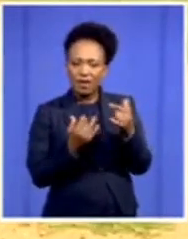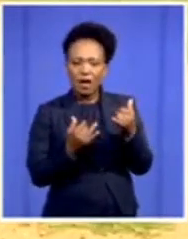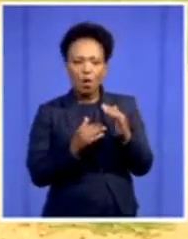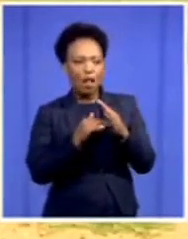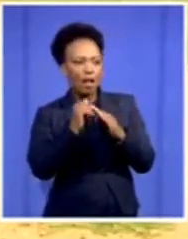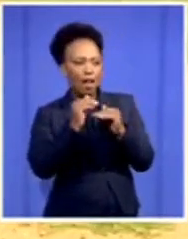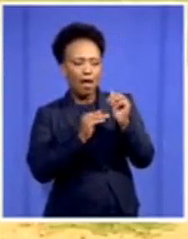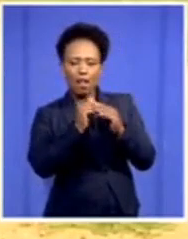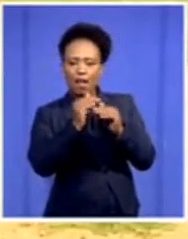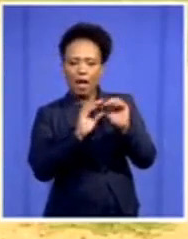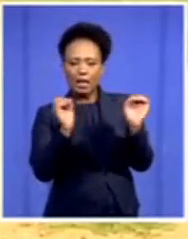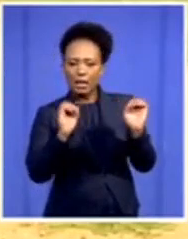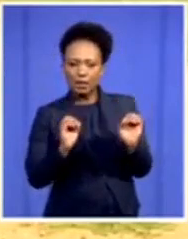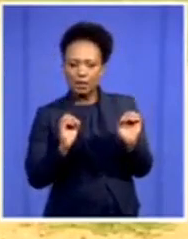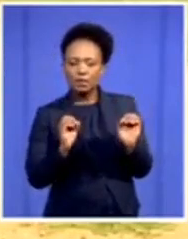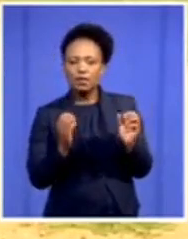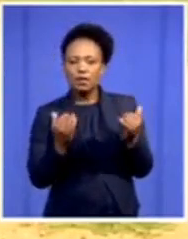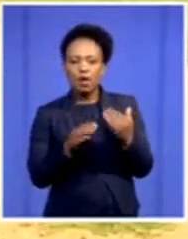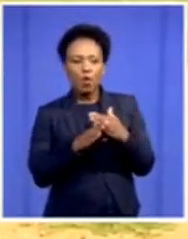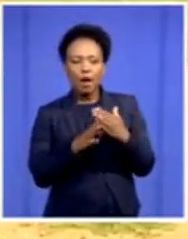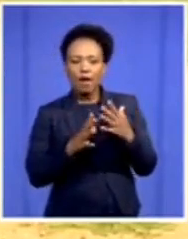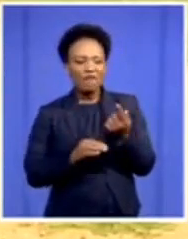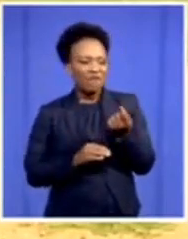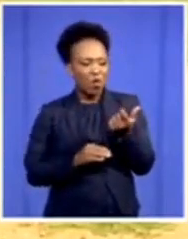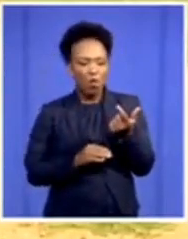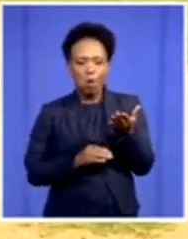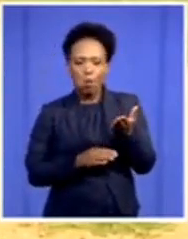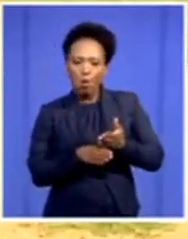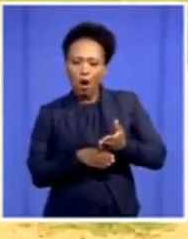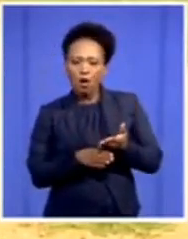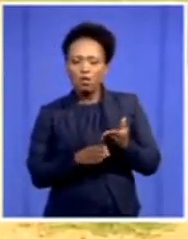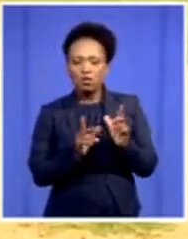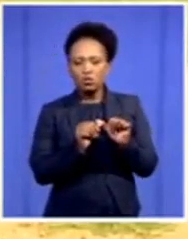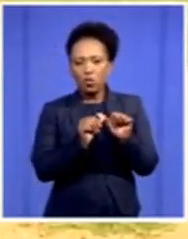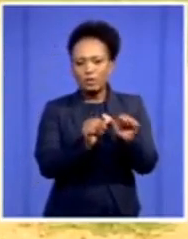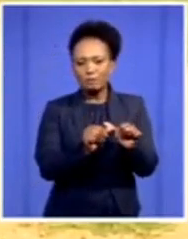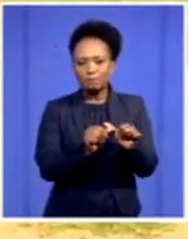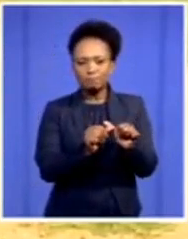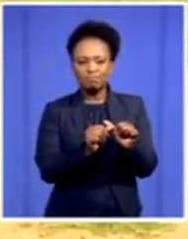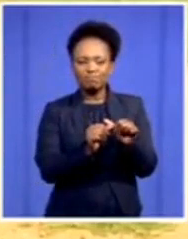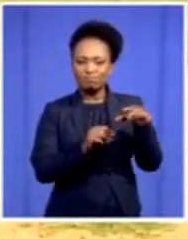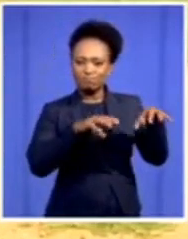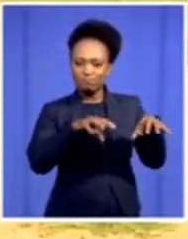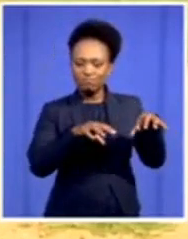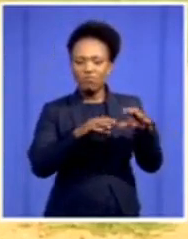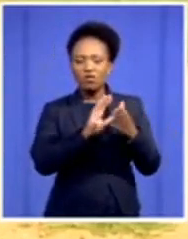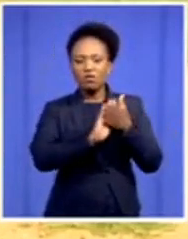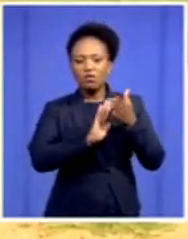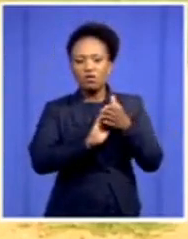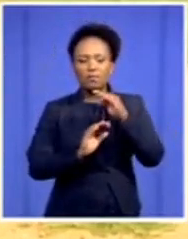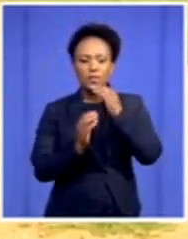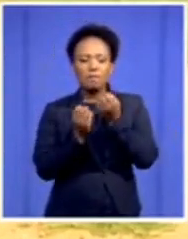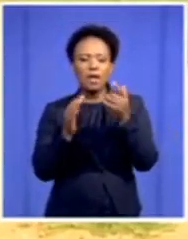few workers who work to keep the power station running, which means that a lot of locals are out of work, a lot